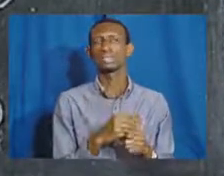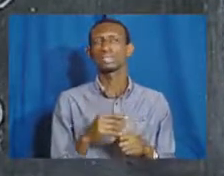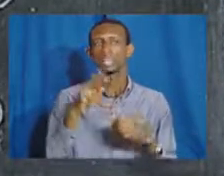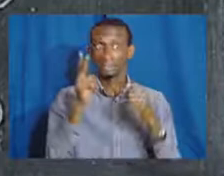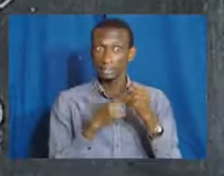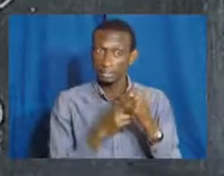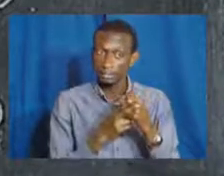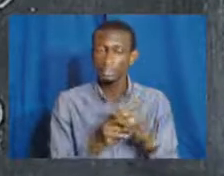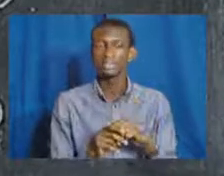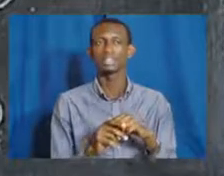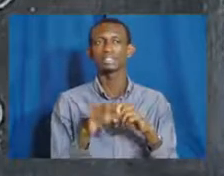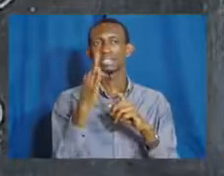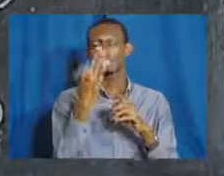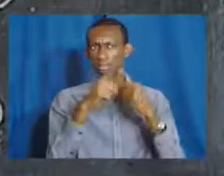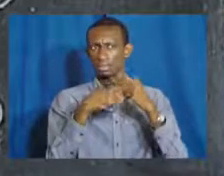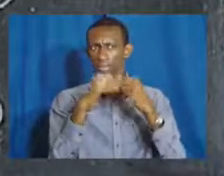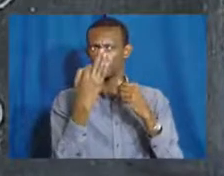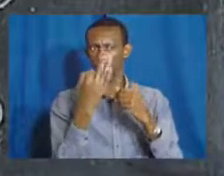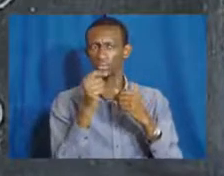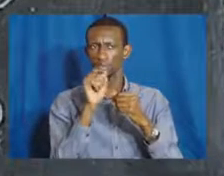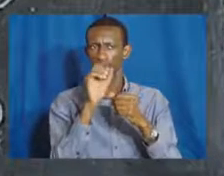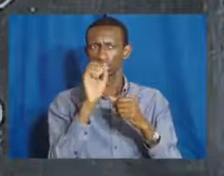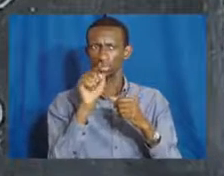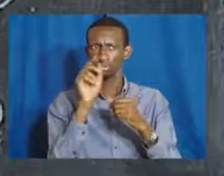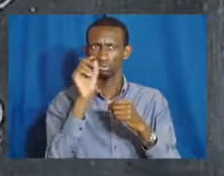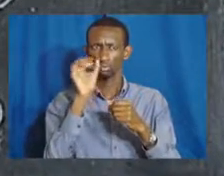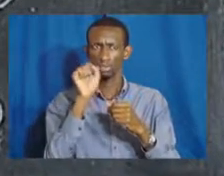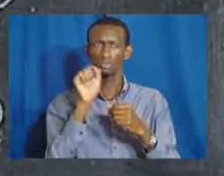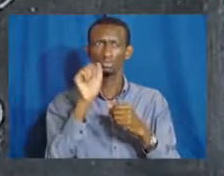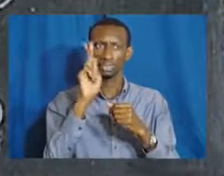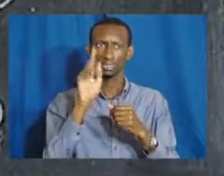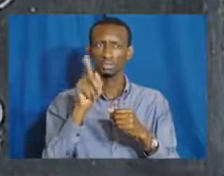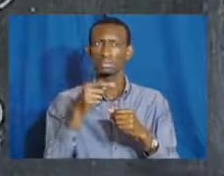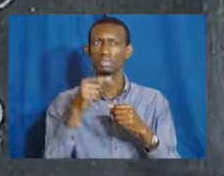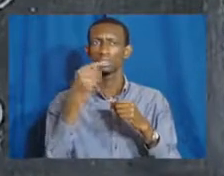times 3 minus 0.5k equals 3k minus 5.